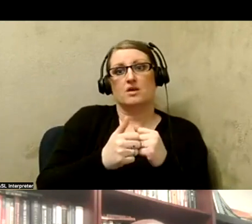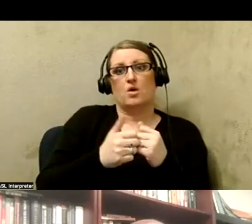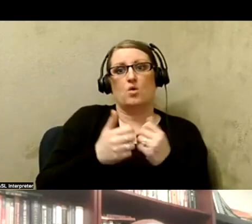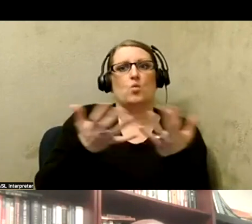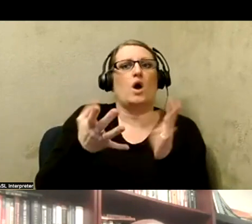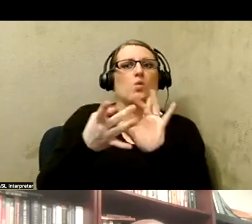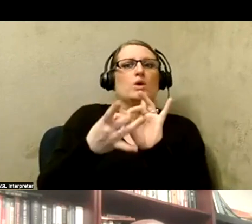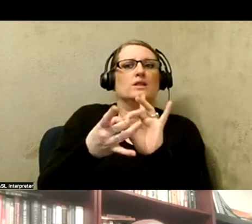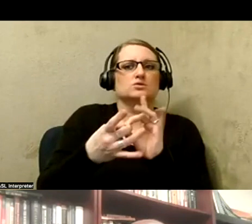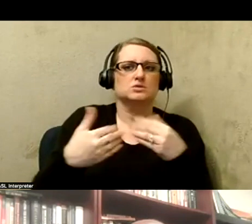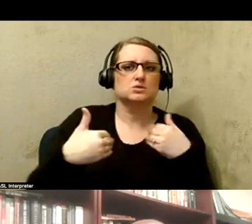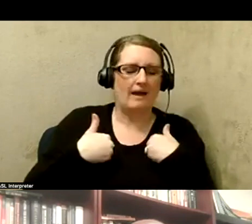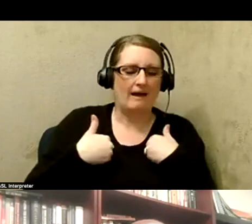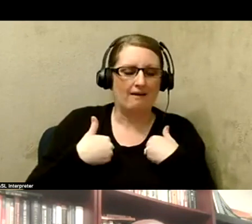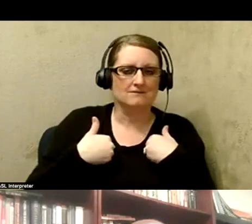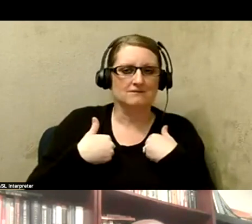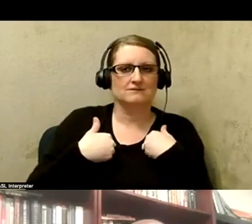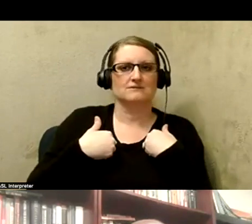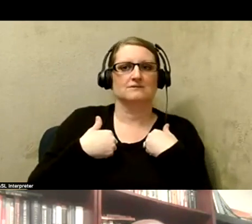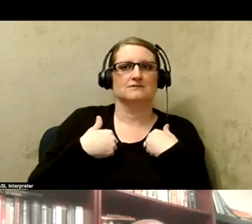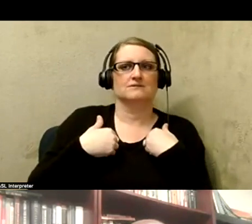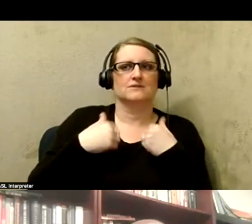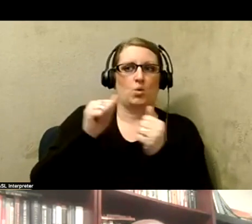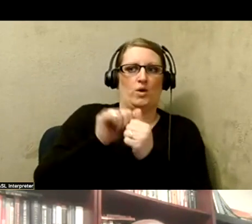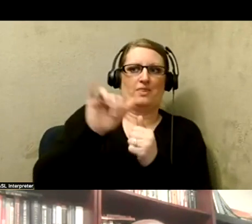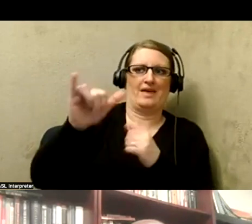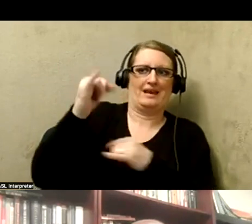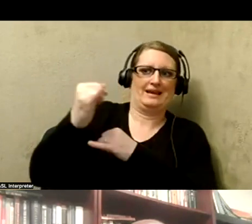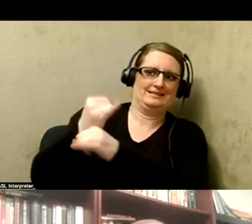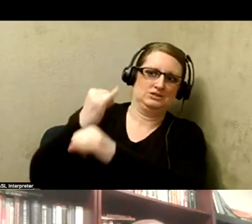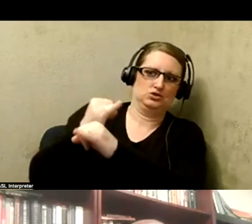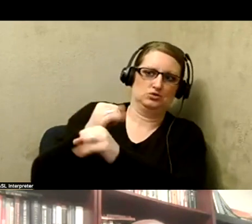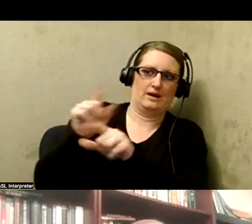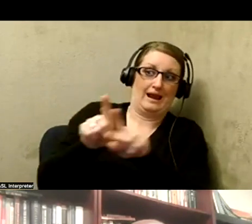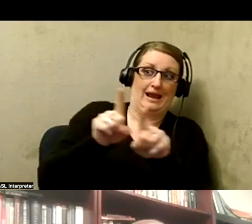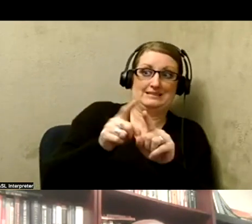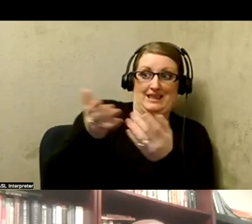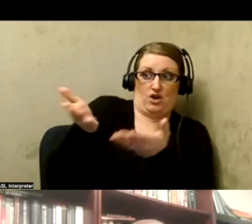relationship to have to the institutions as they exist.